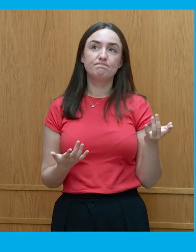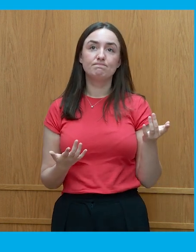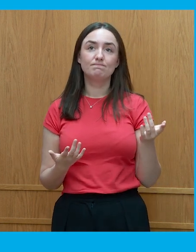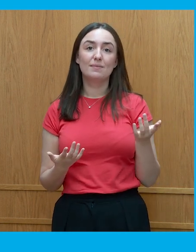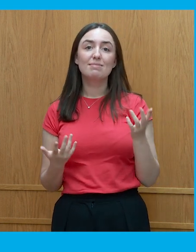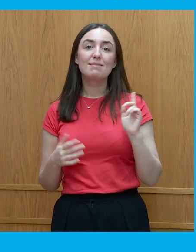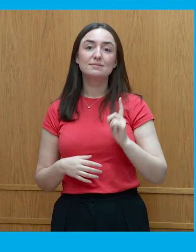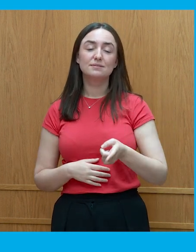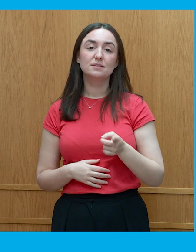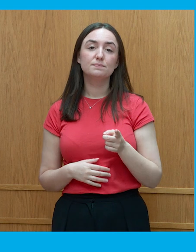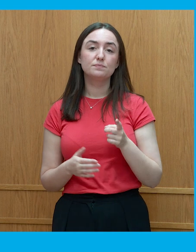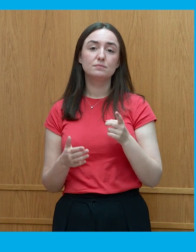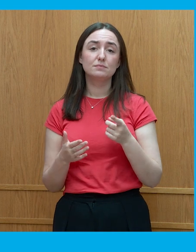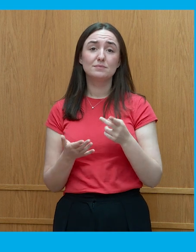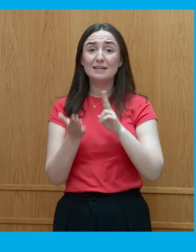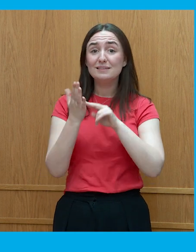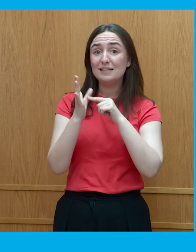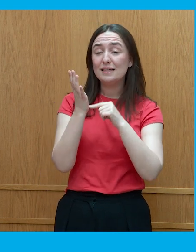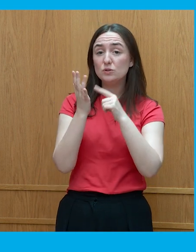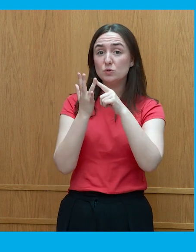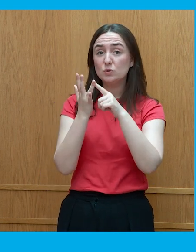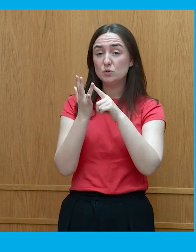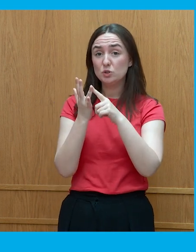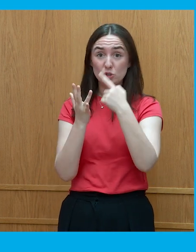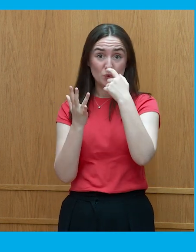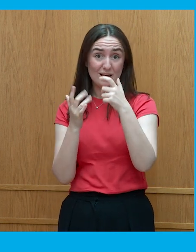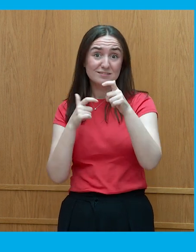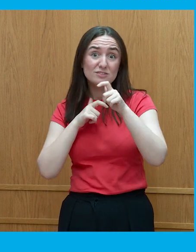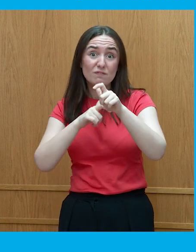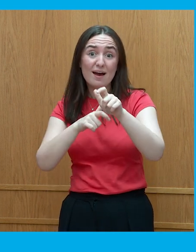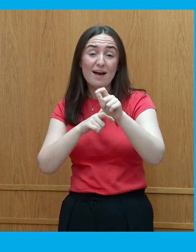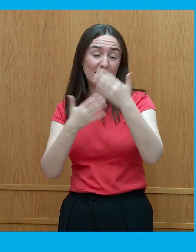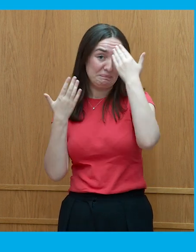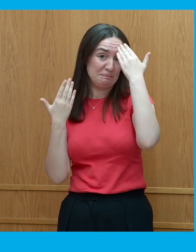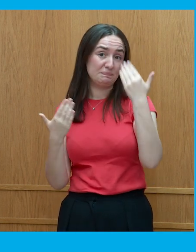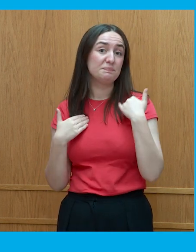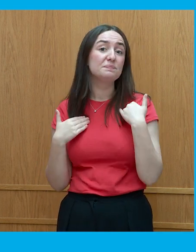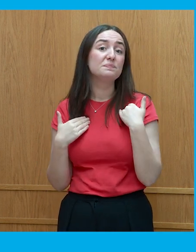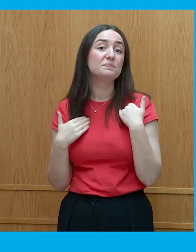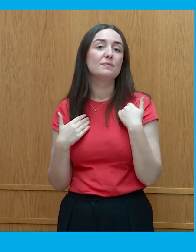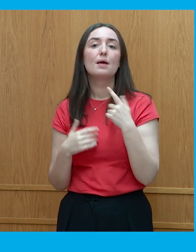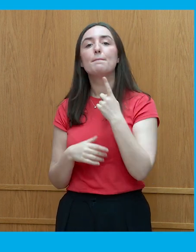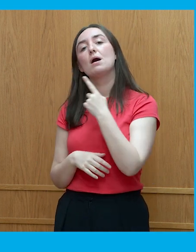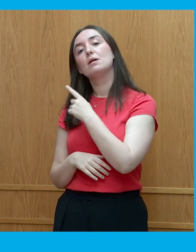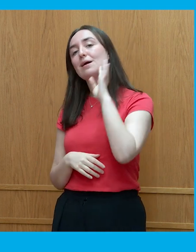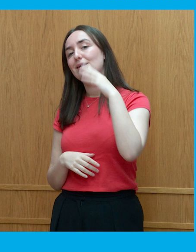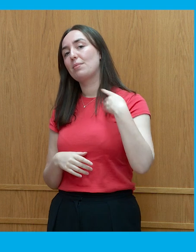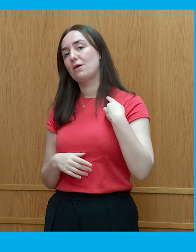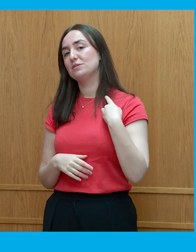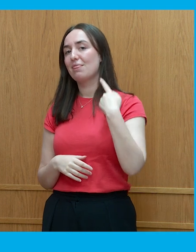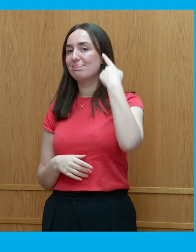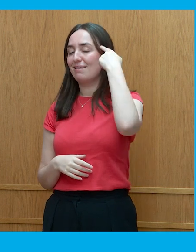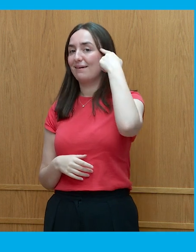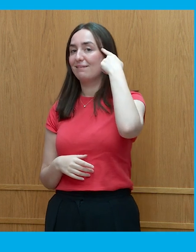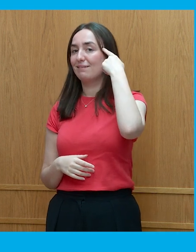that if NATO would survive a second Trump term intact. I'm not quite sure, but under Harris, I think it's